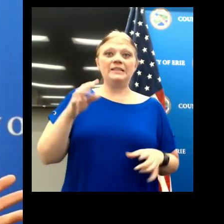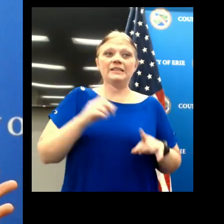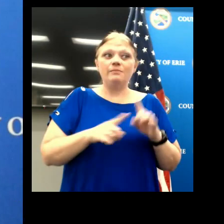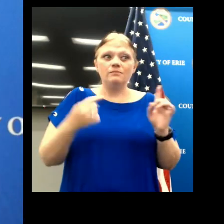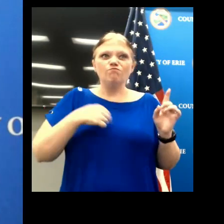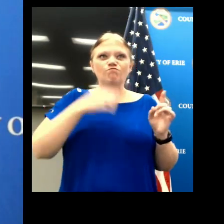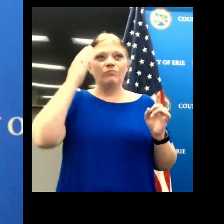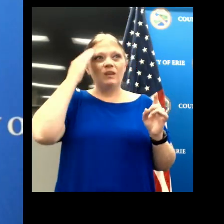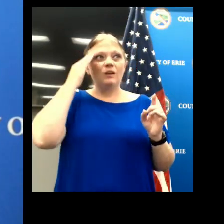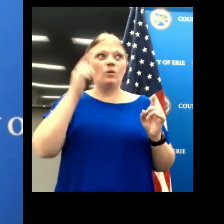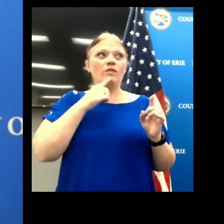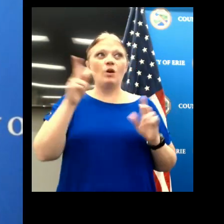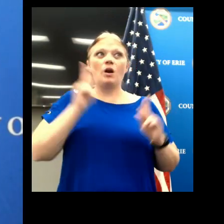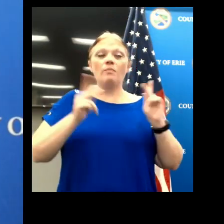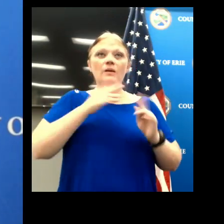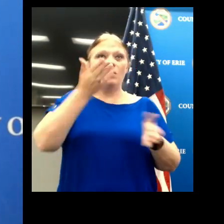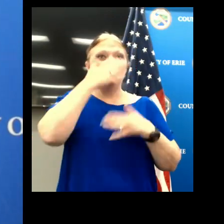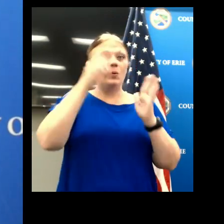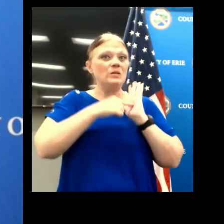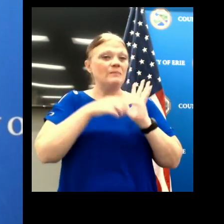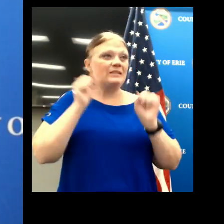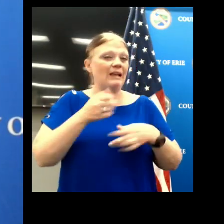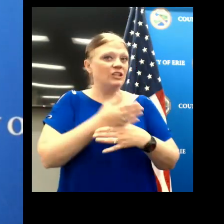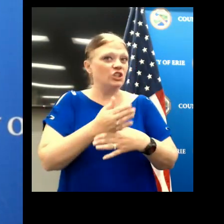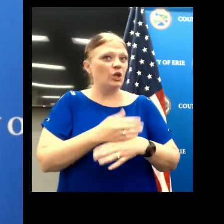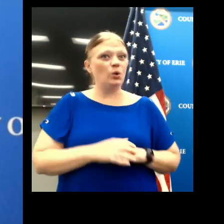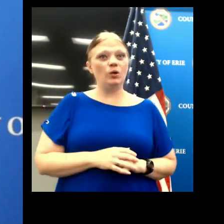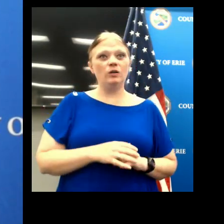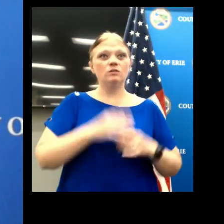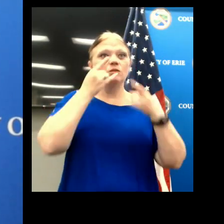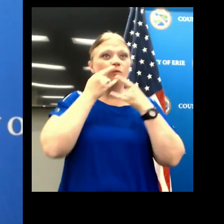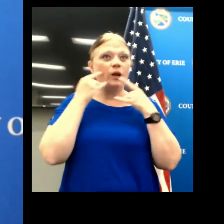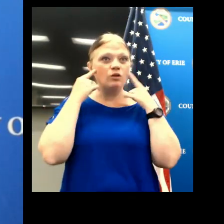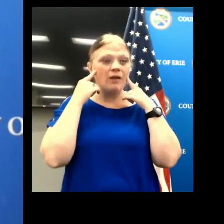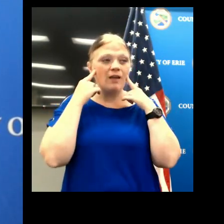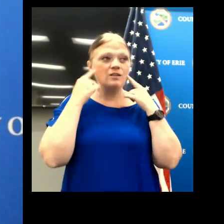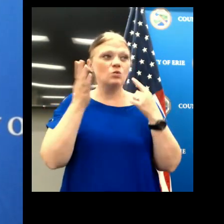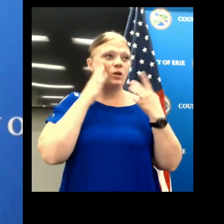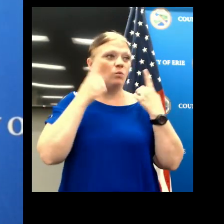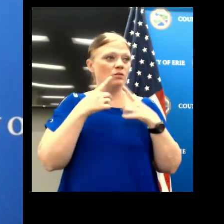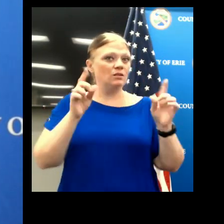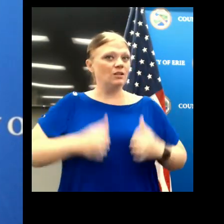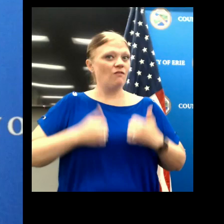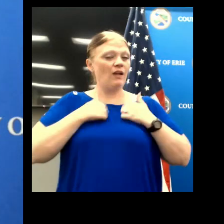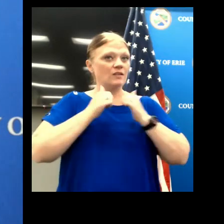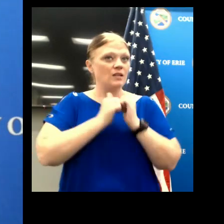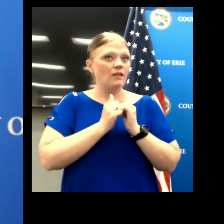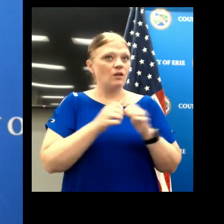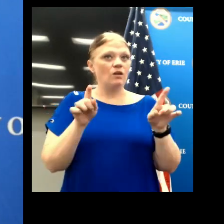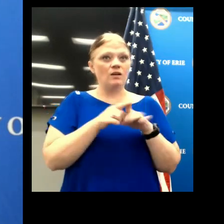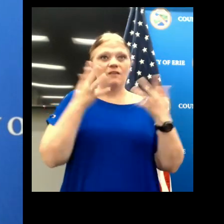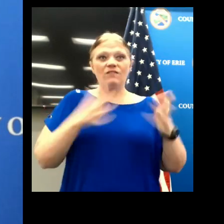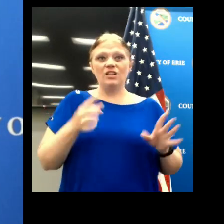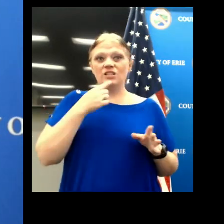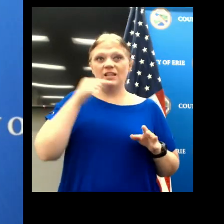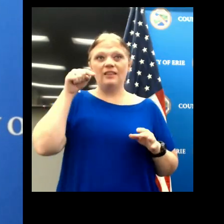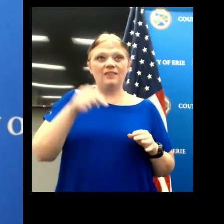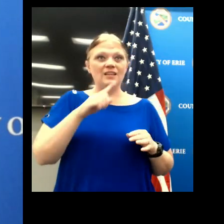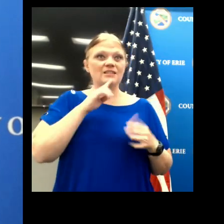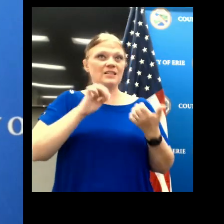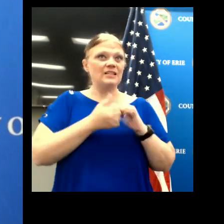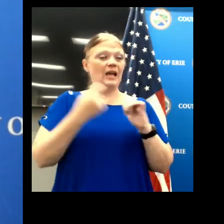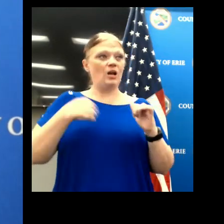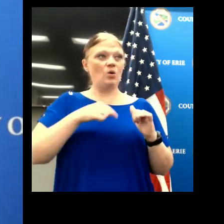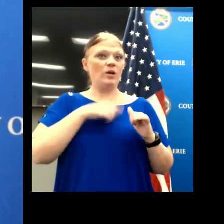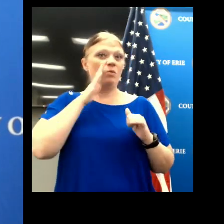there's asymptomatic people out there that can share it. So wear your mask, we'll all get this through together. And as I said, this is how we're going to end up